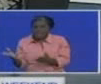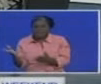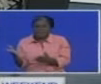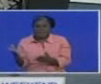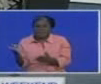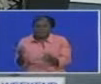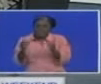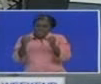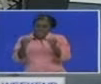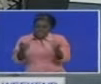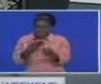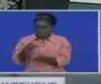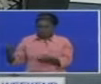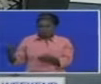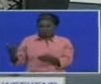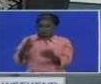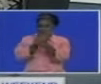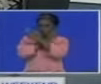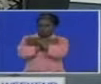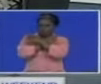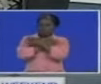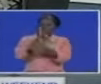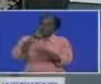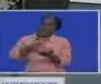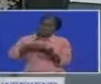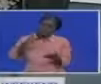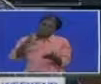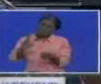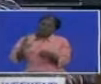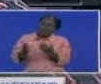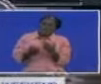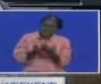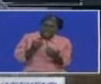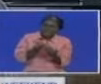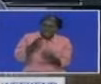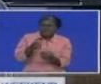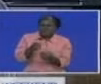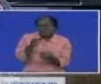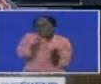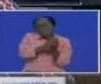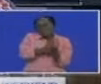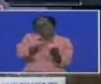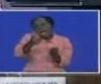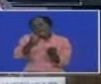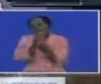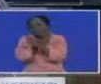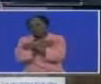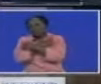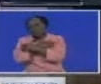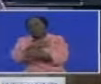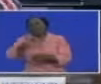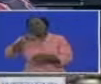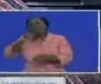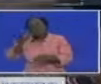have friends, we are four here, and one of your friends spends more time with you, he wants to assist you, I mean, you will keep the other friend for when there is